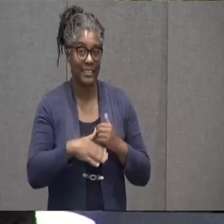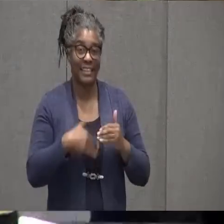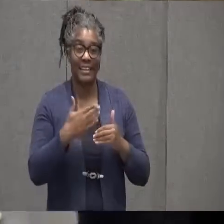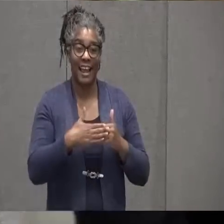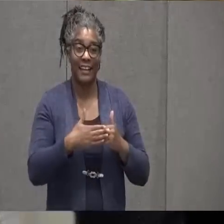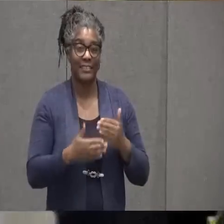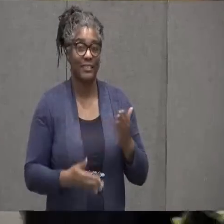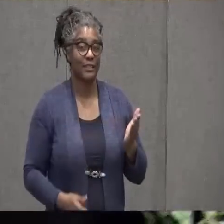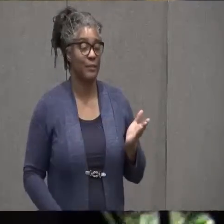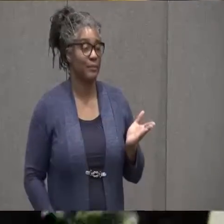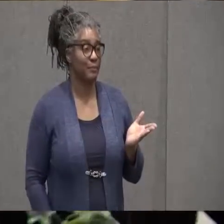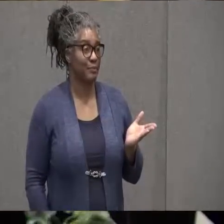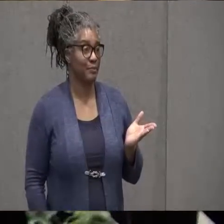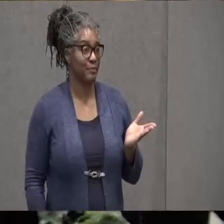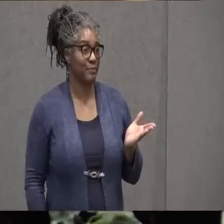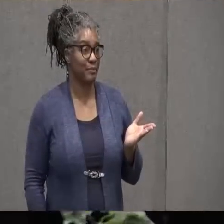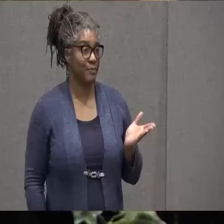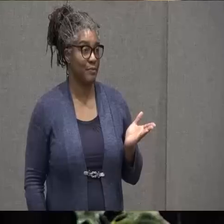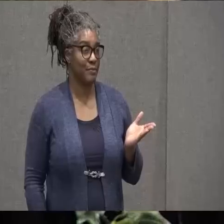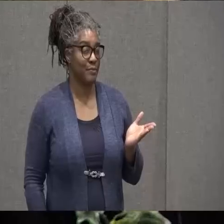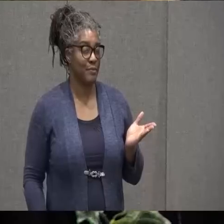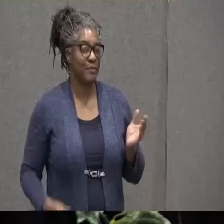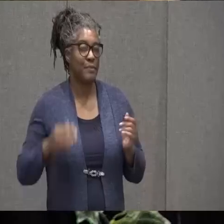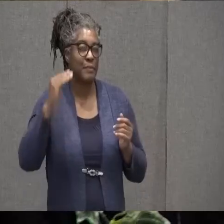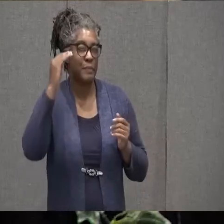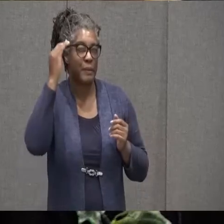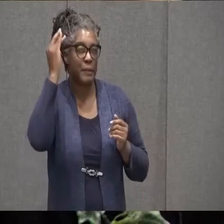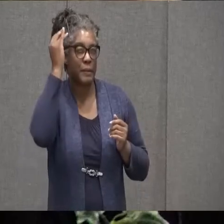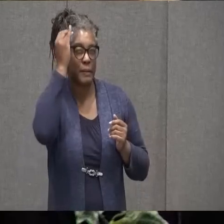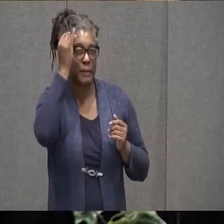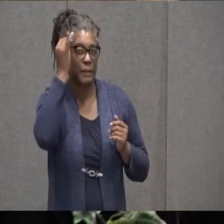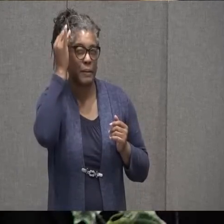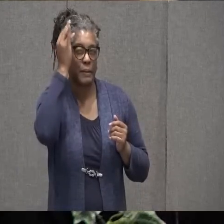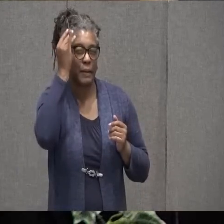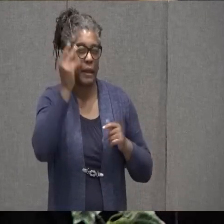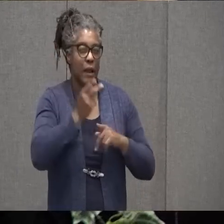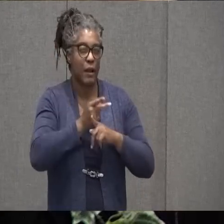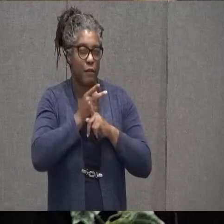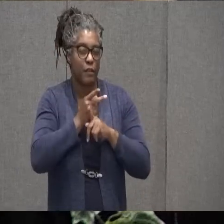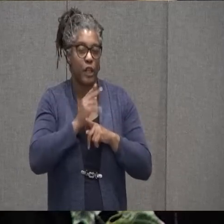says, think carefully about your choices. Is there